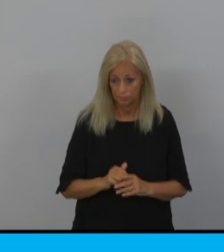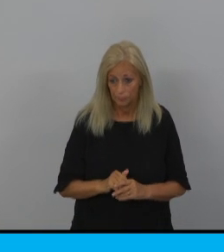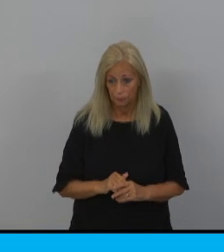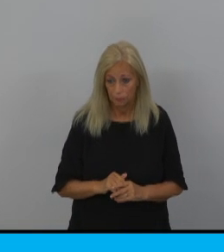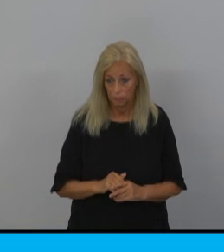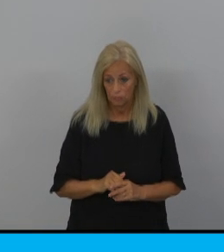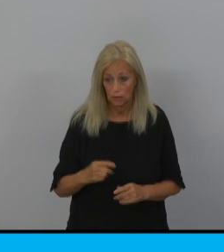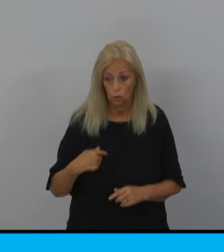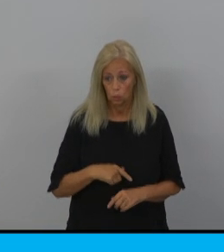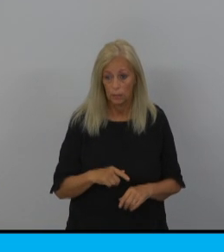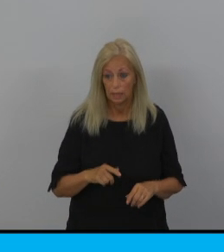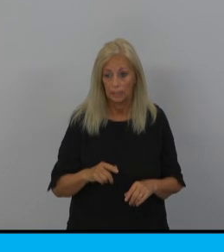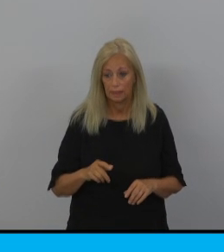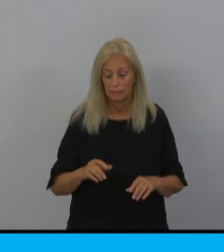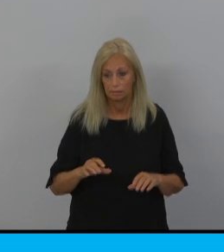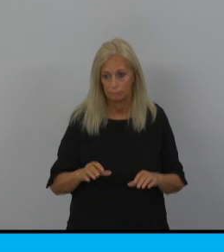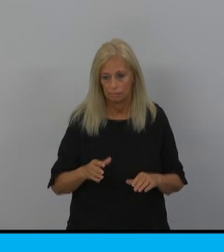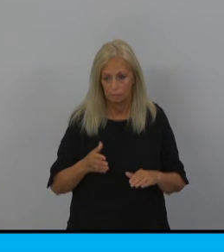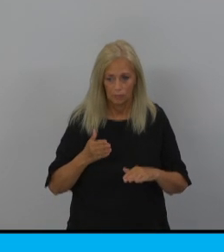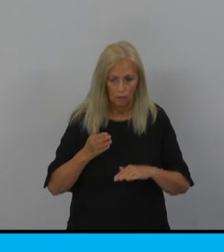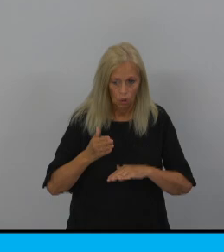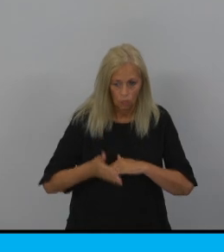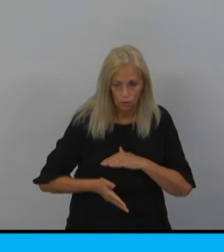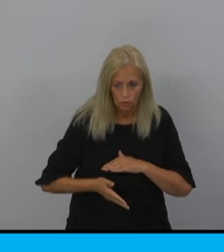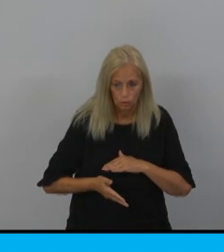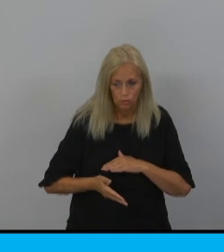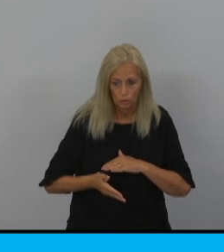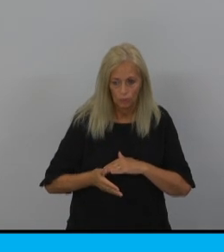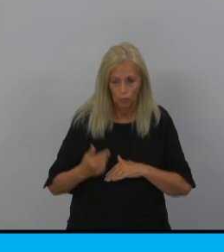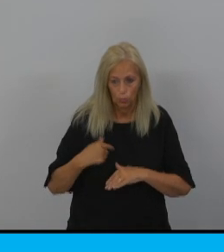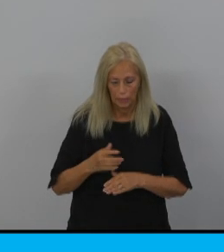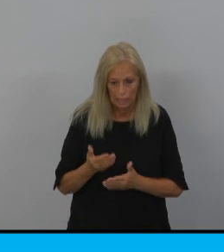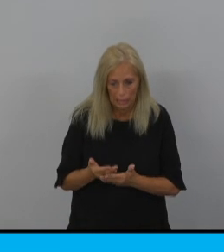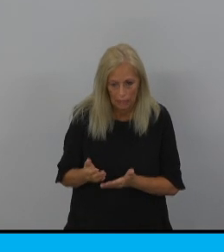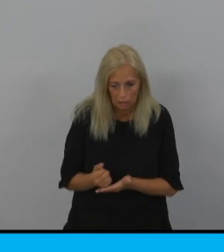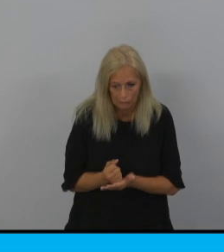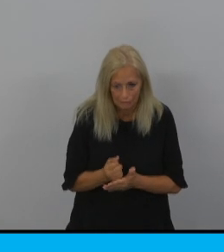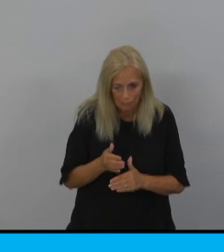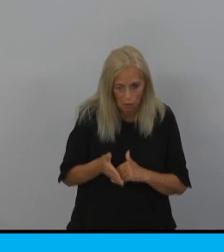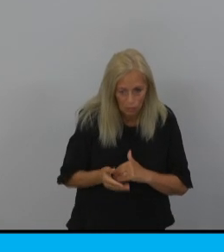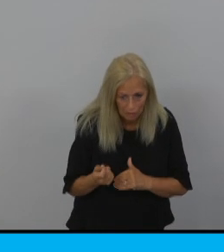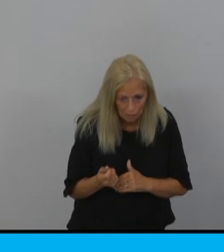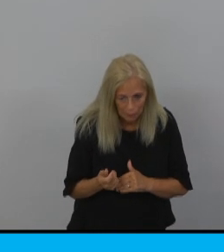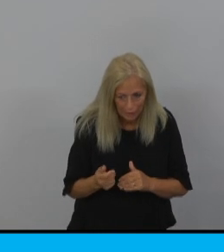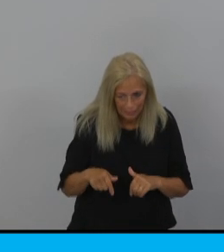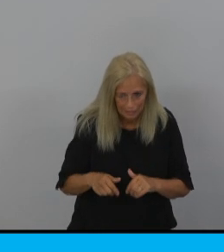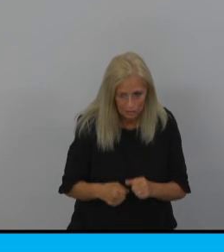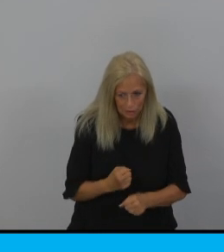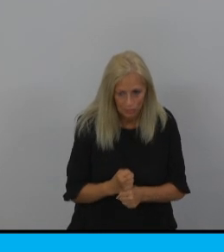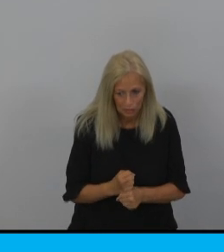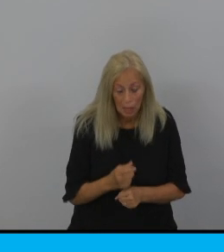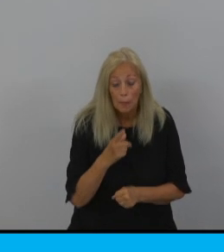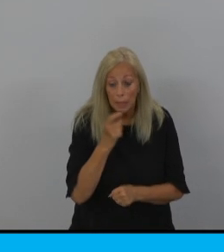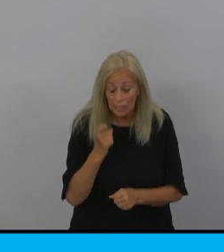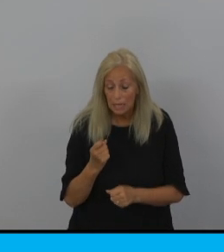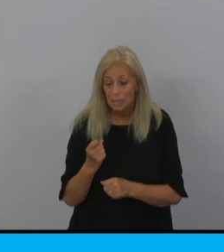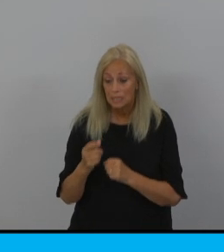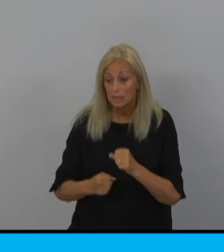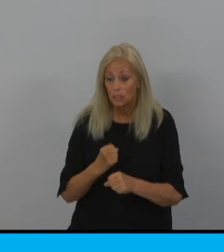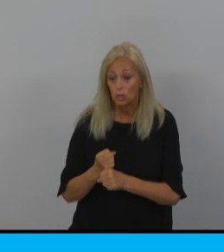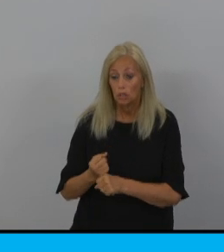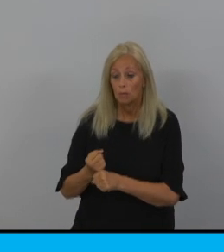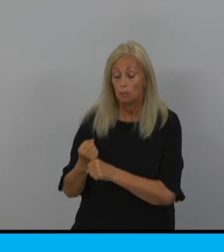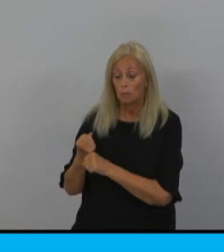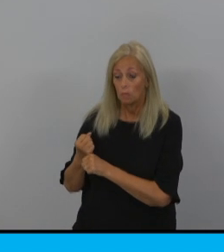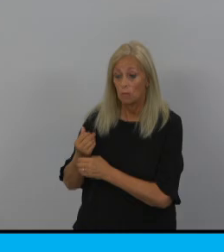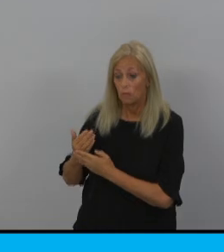So we did so in the next section, you see we overcollected a little bit this year, because that year before there were